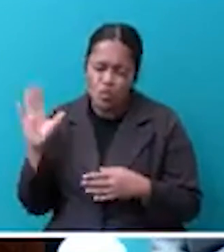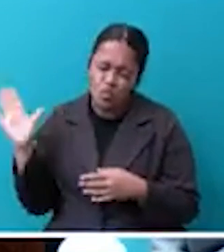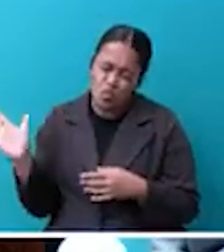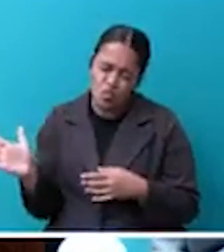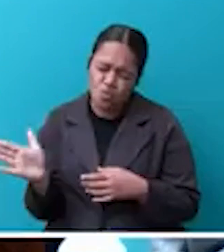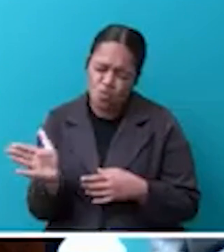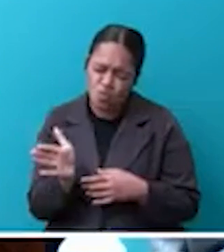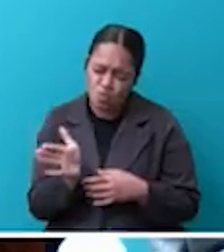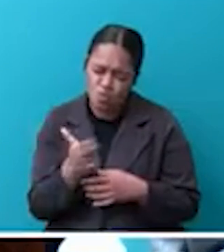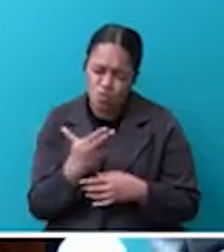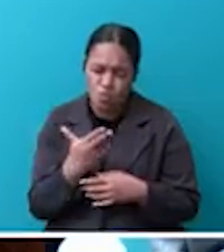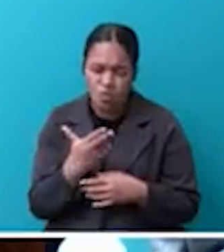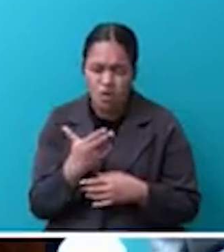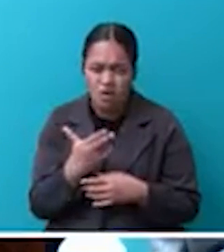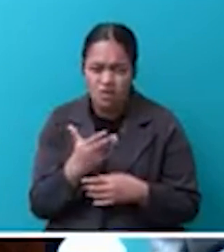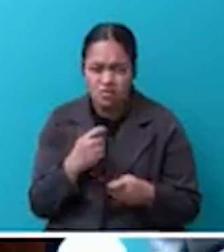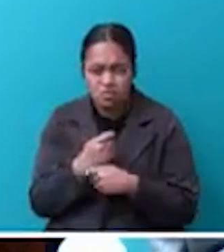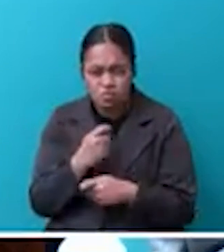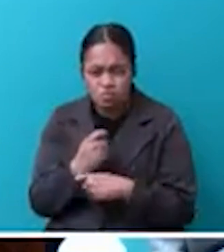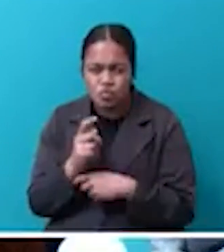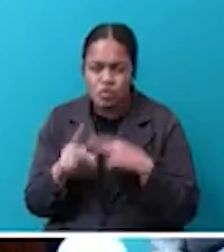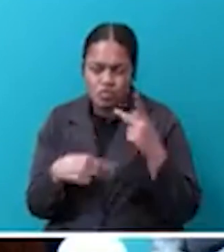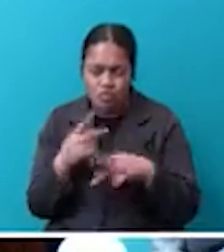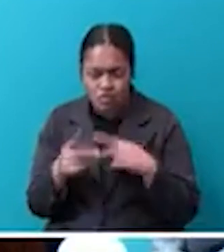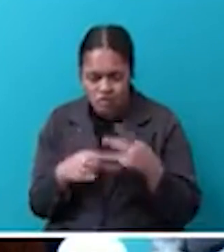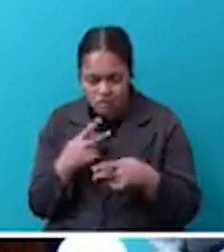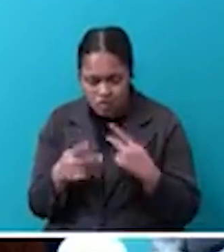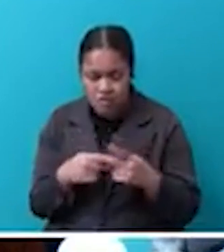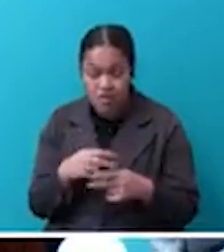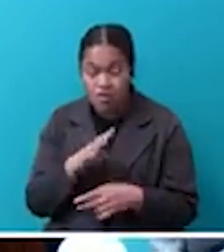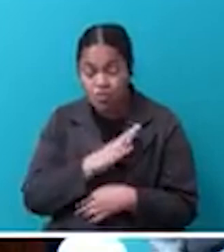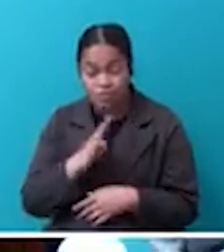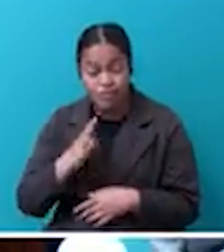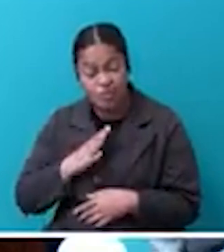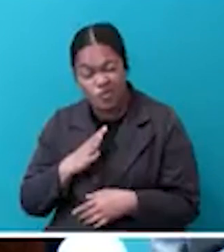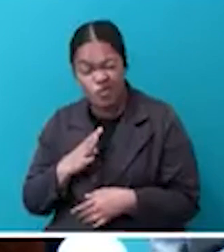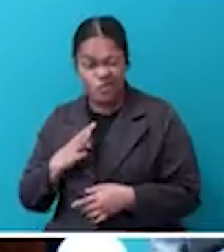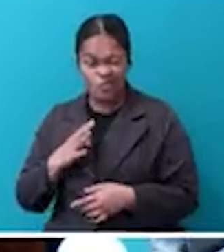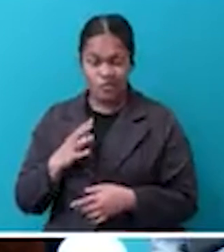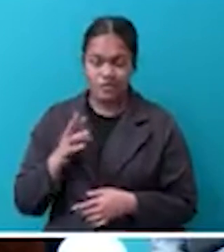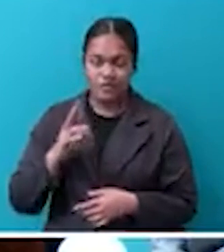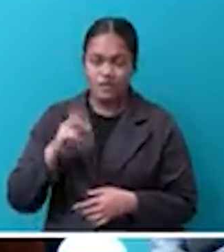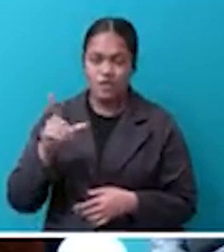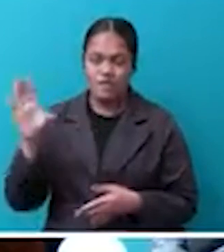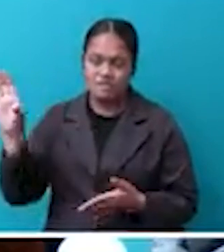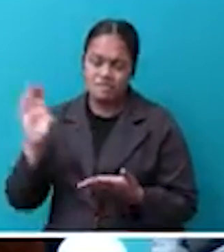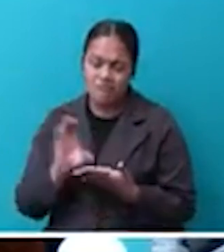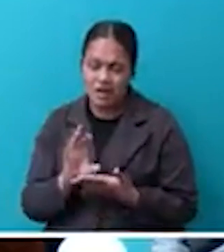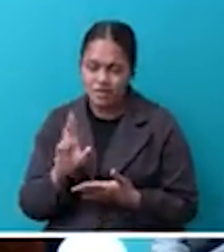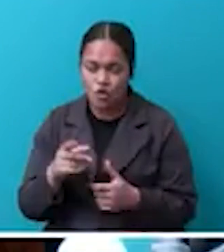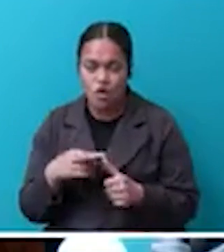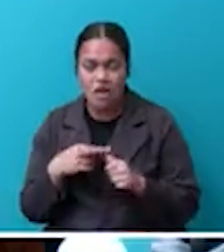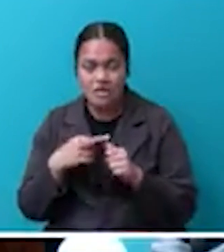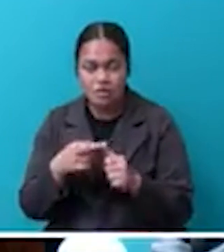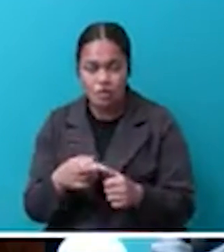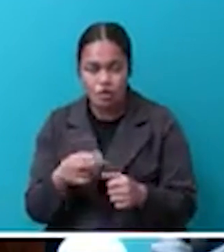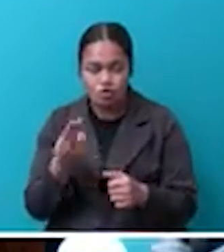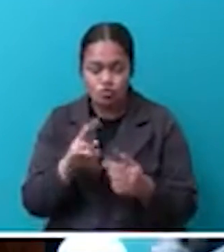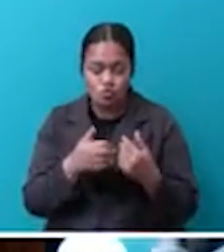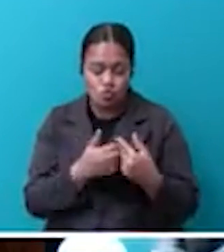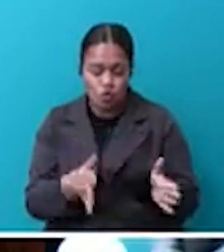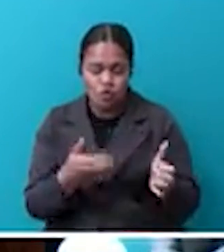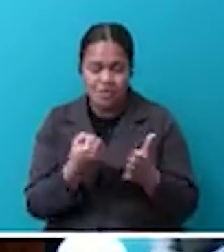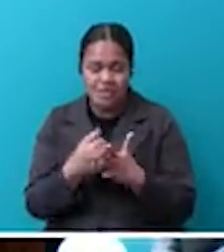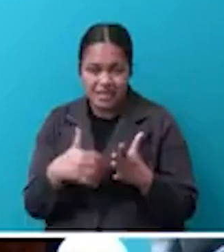the mechanisms, the processes, the board for the fund for responding to loss and damage